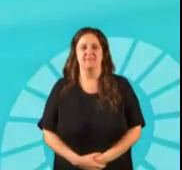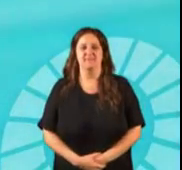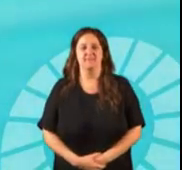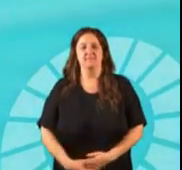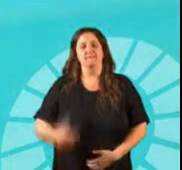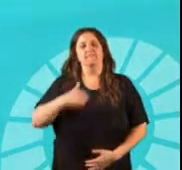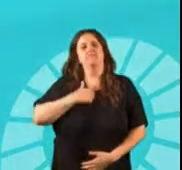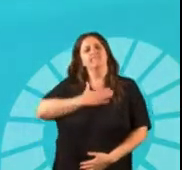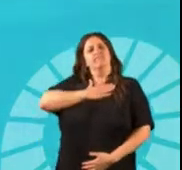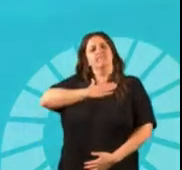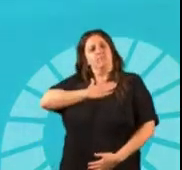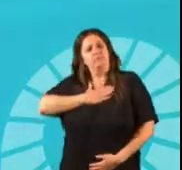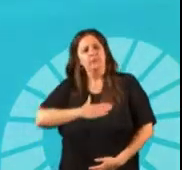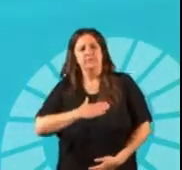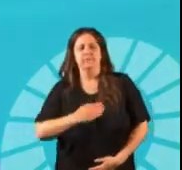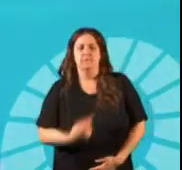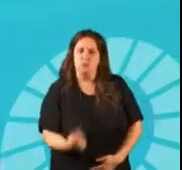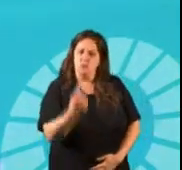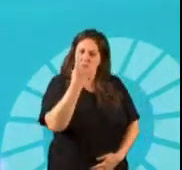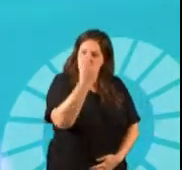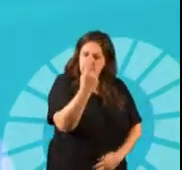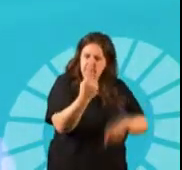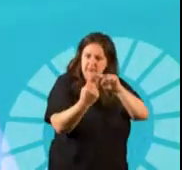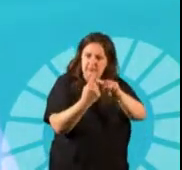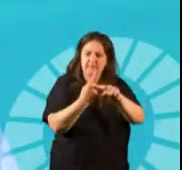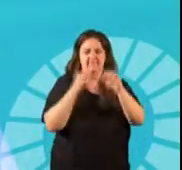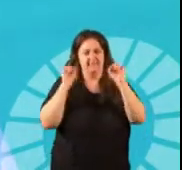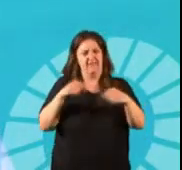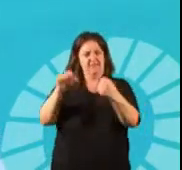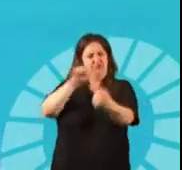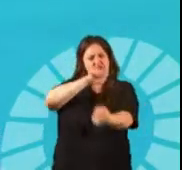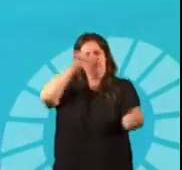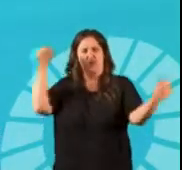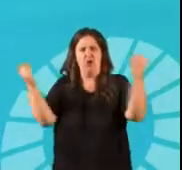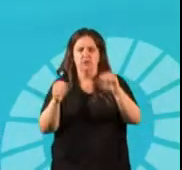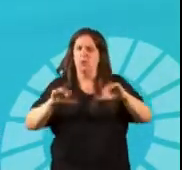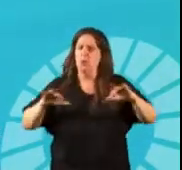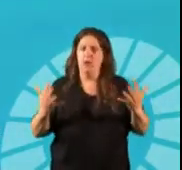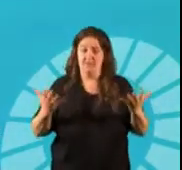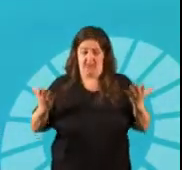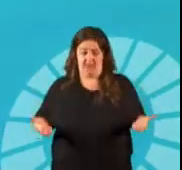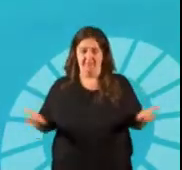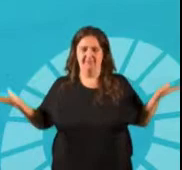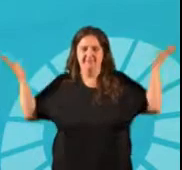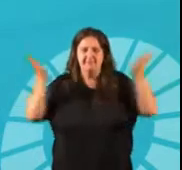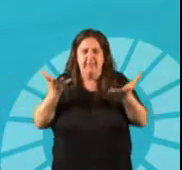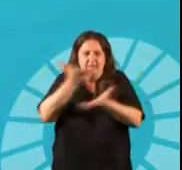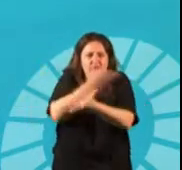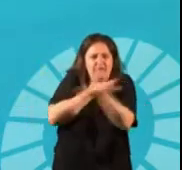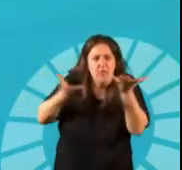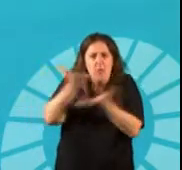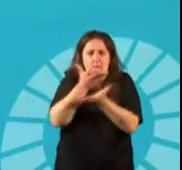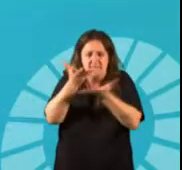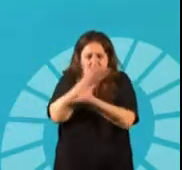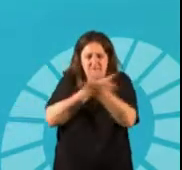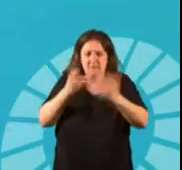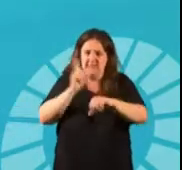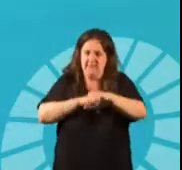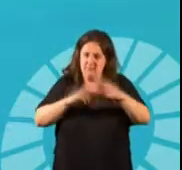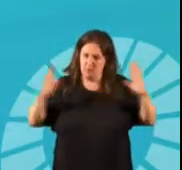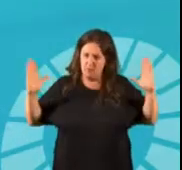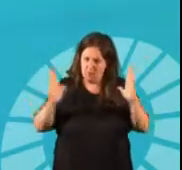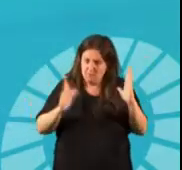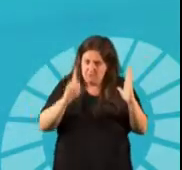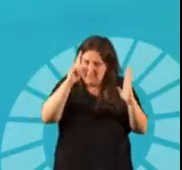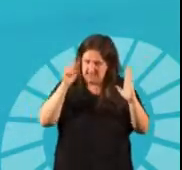this forum, and I'm going to be very brief, needs to be a forum for mobilization and also action. So we have to be here